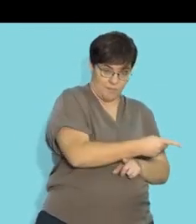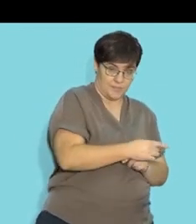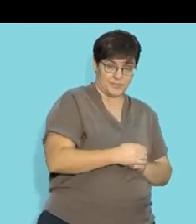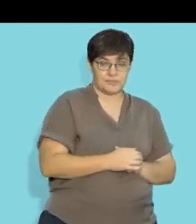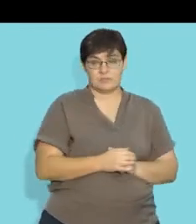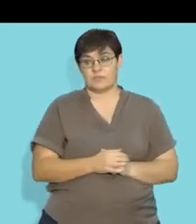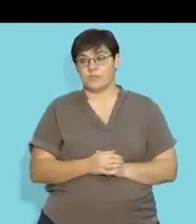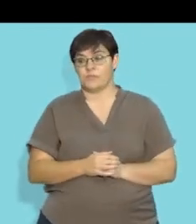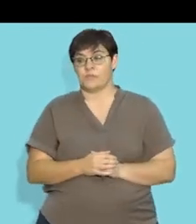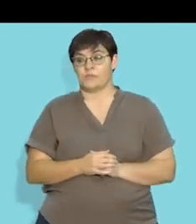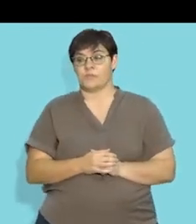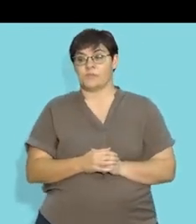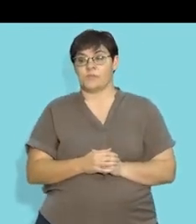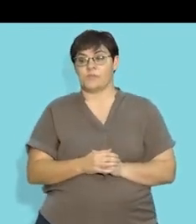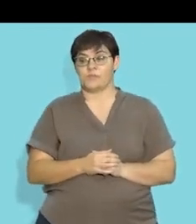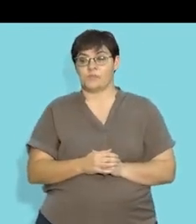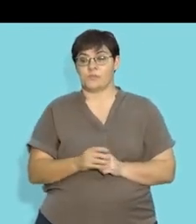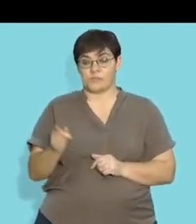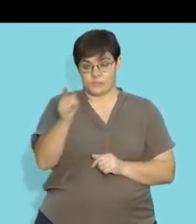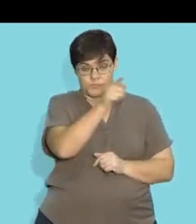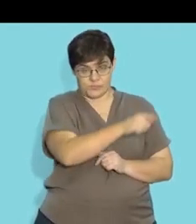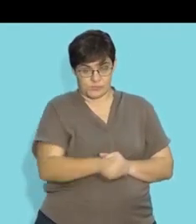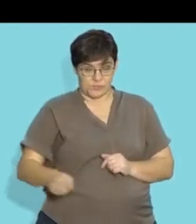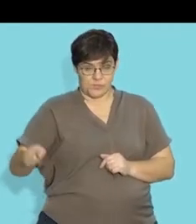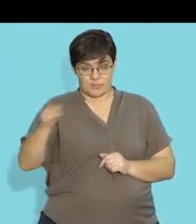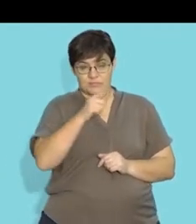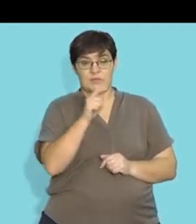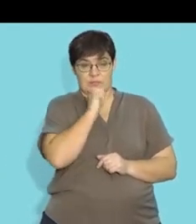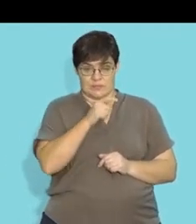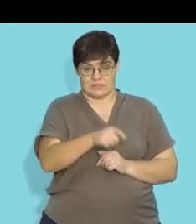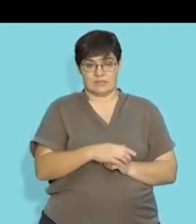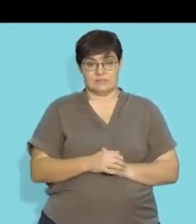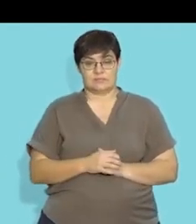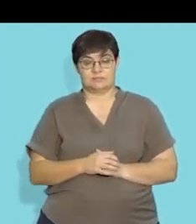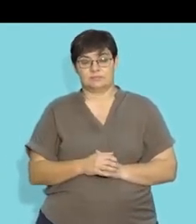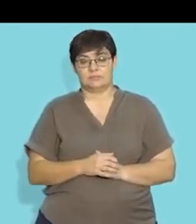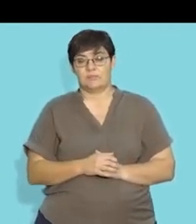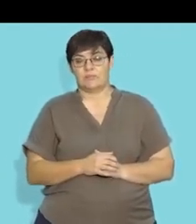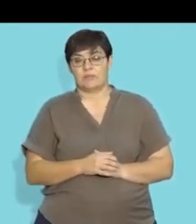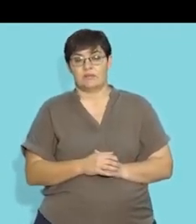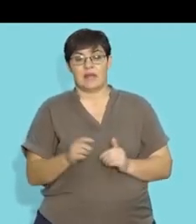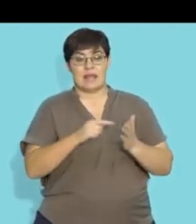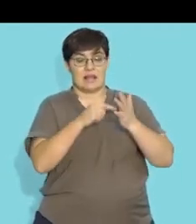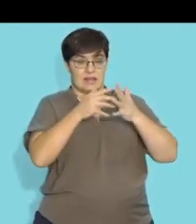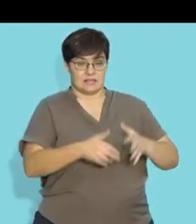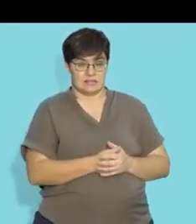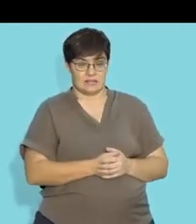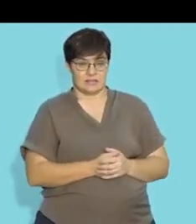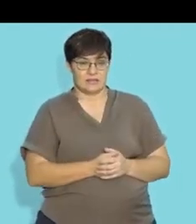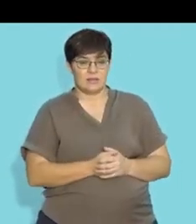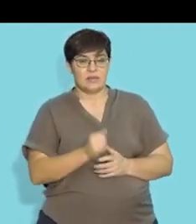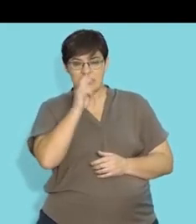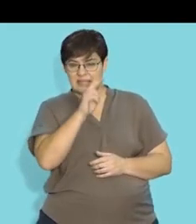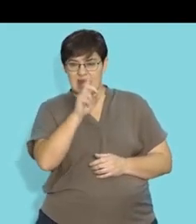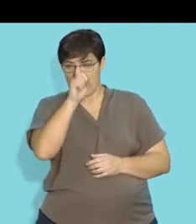So we have our regression model there. Let's use that Okay, so I'm going to use my calculator. When